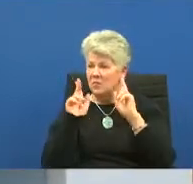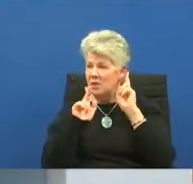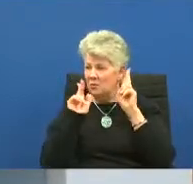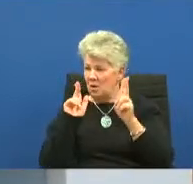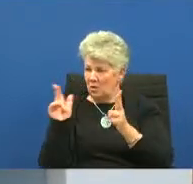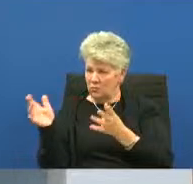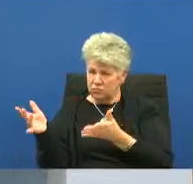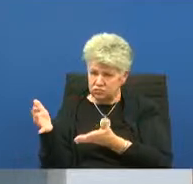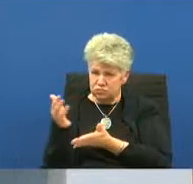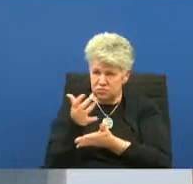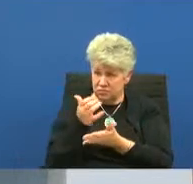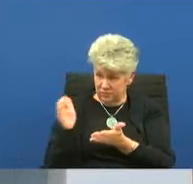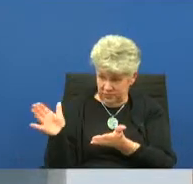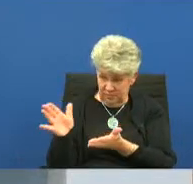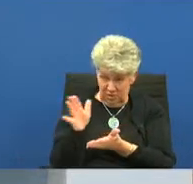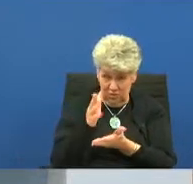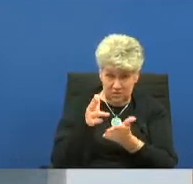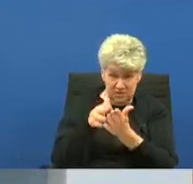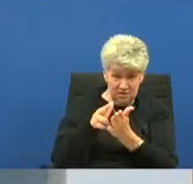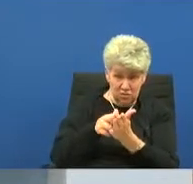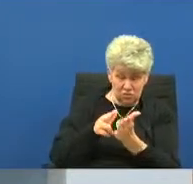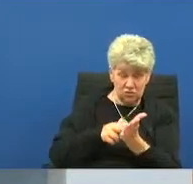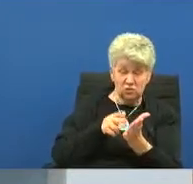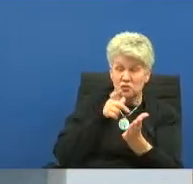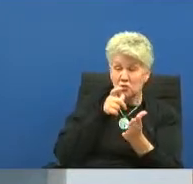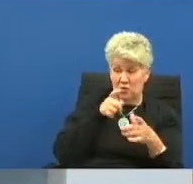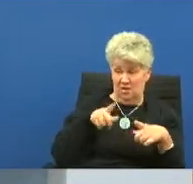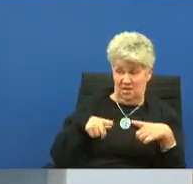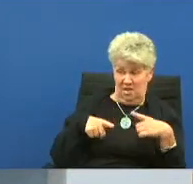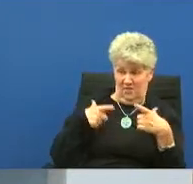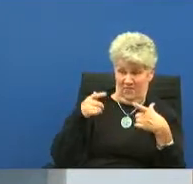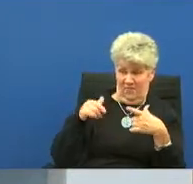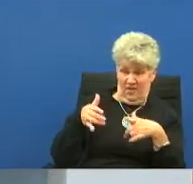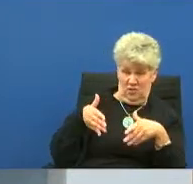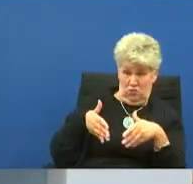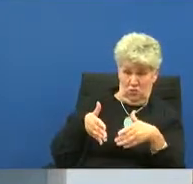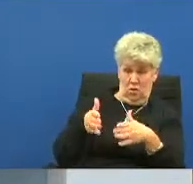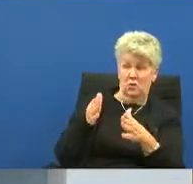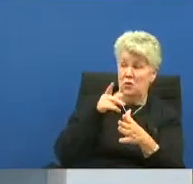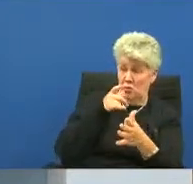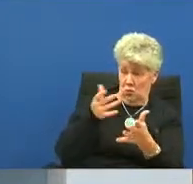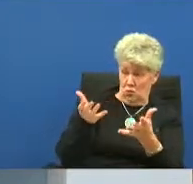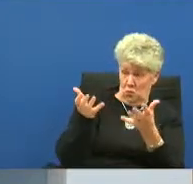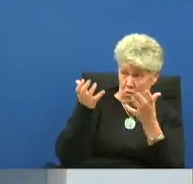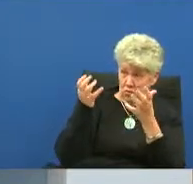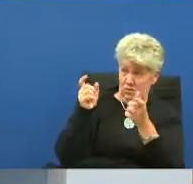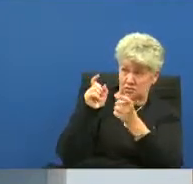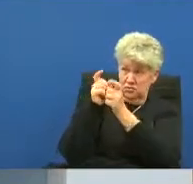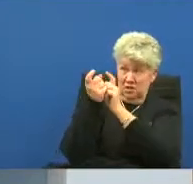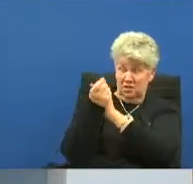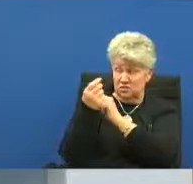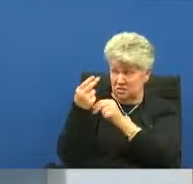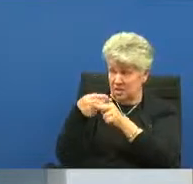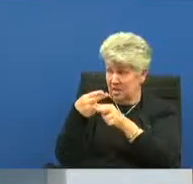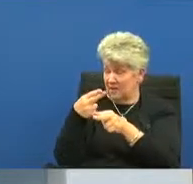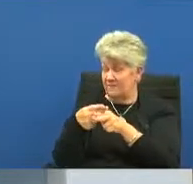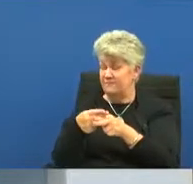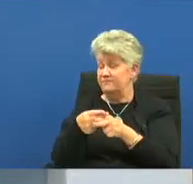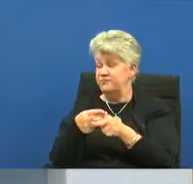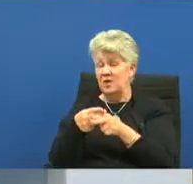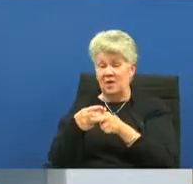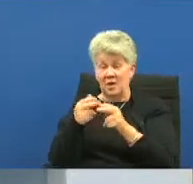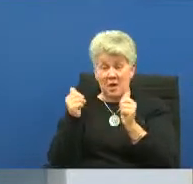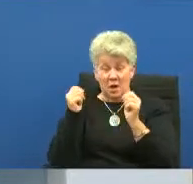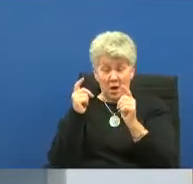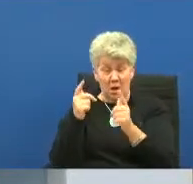collect signatures of those property owners along this stretch of the desired street name change, along the whole segment